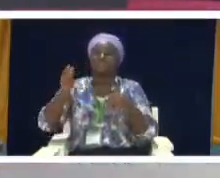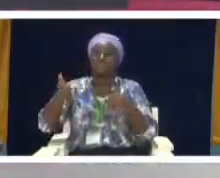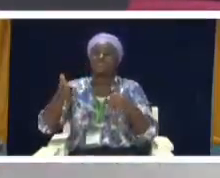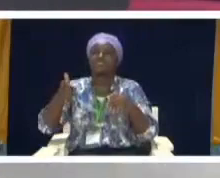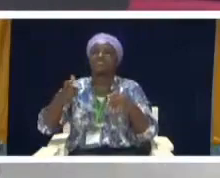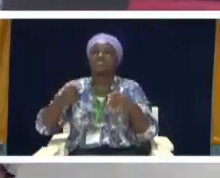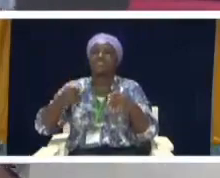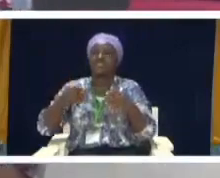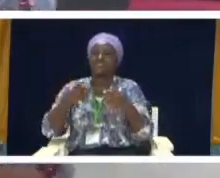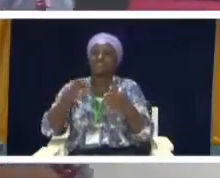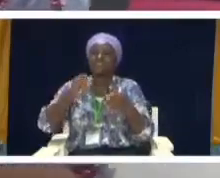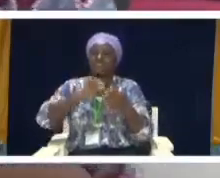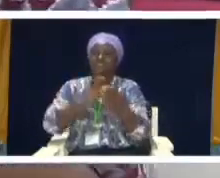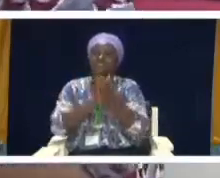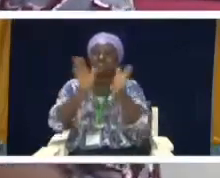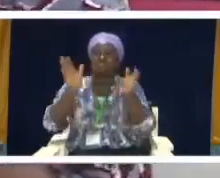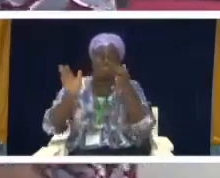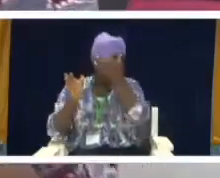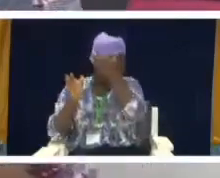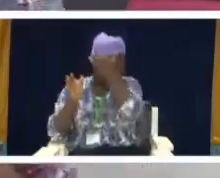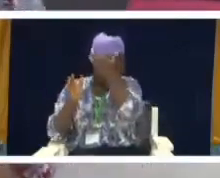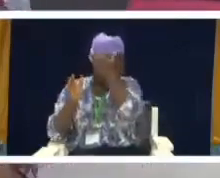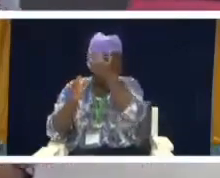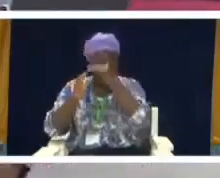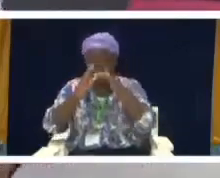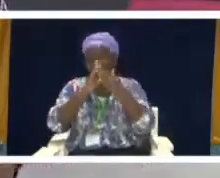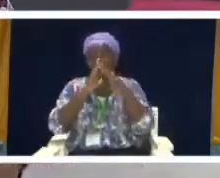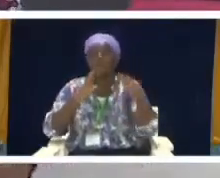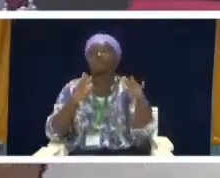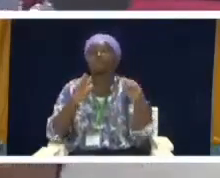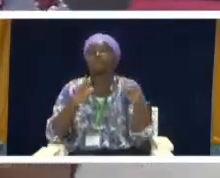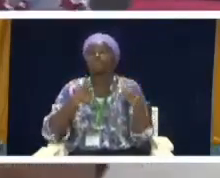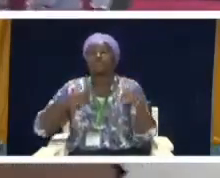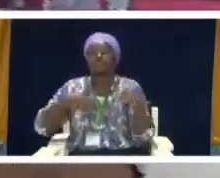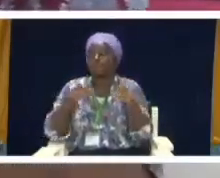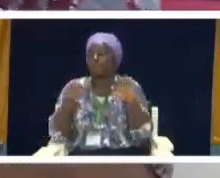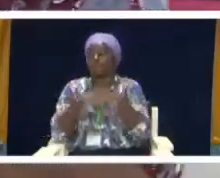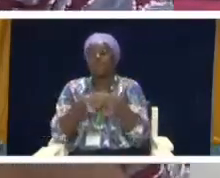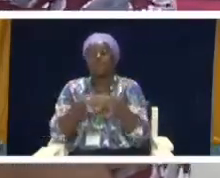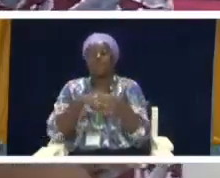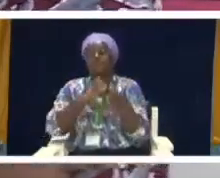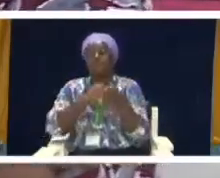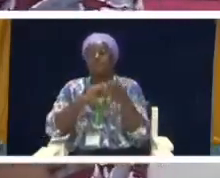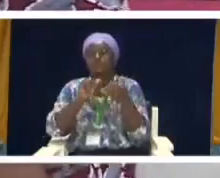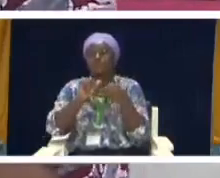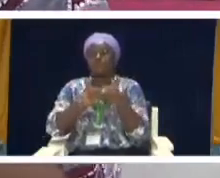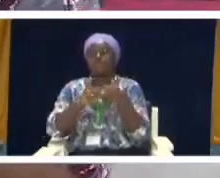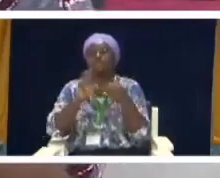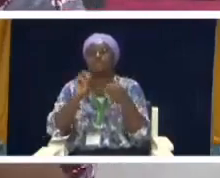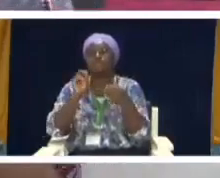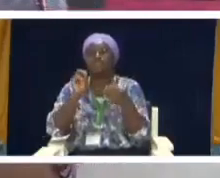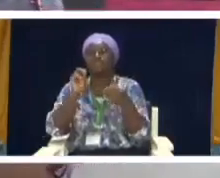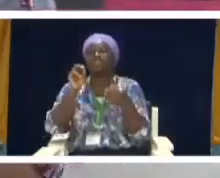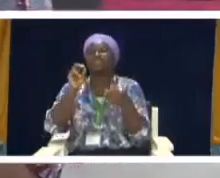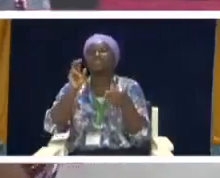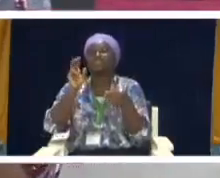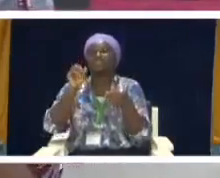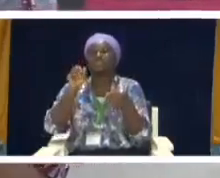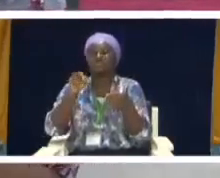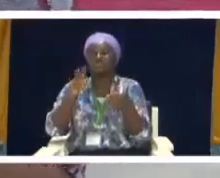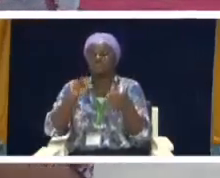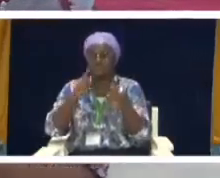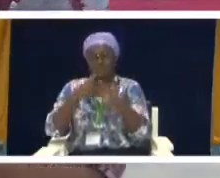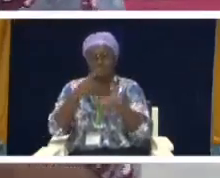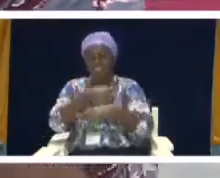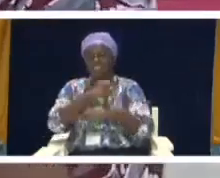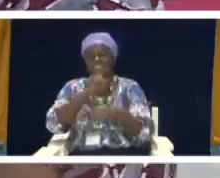London under Pastor Yele Afolabi. We've been married since July 2012. Today, it's actually 11